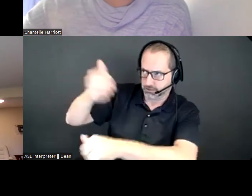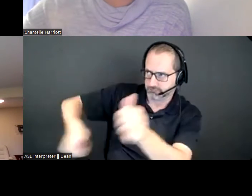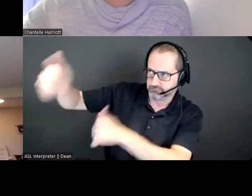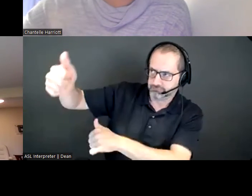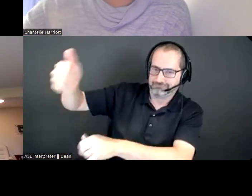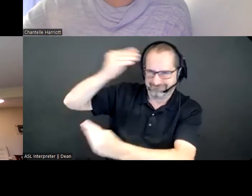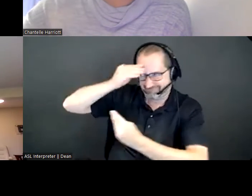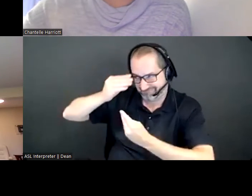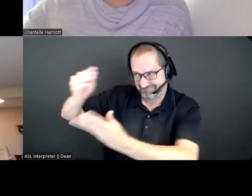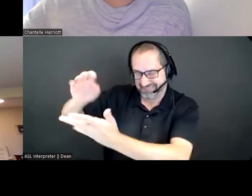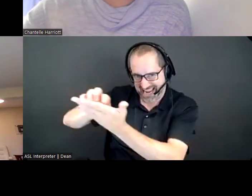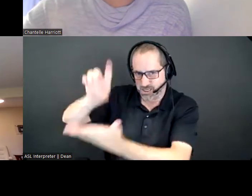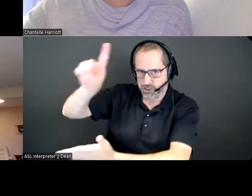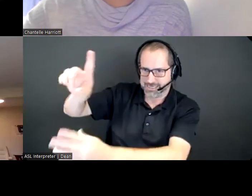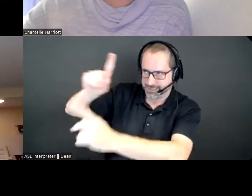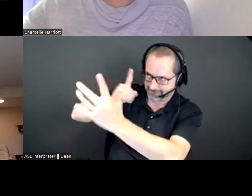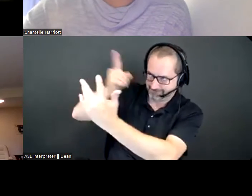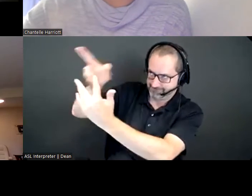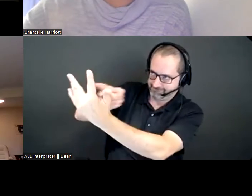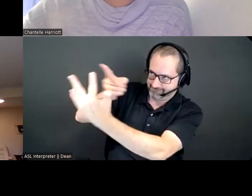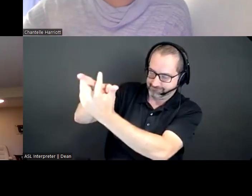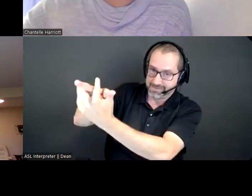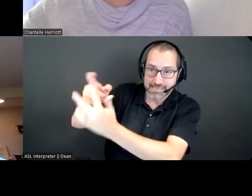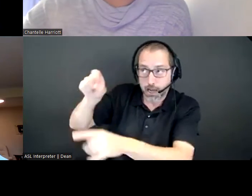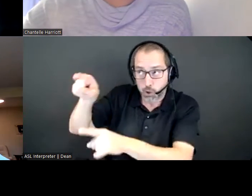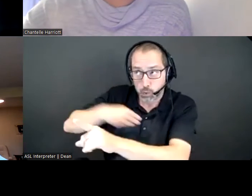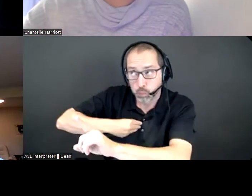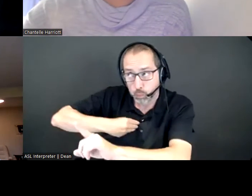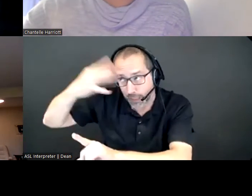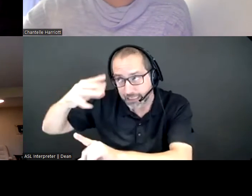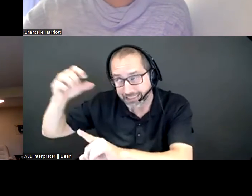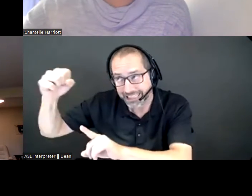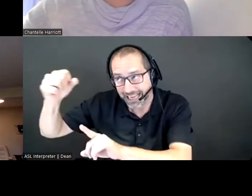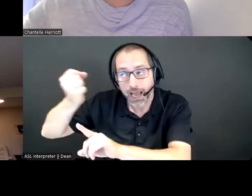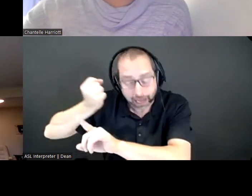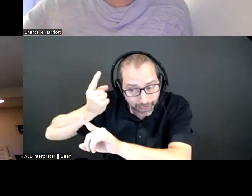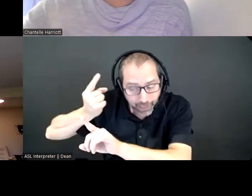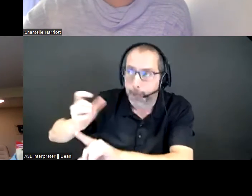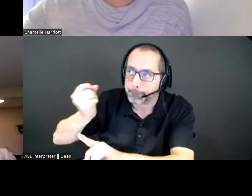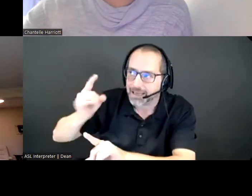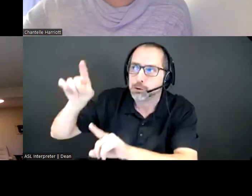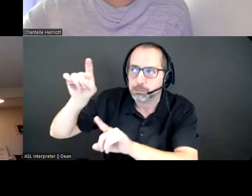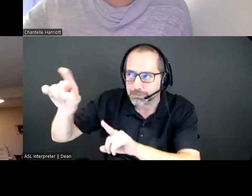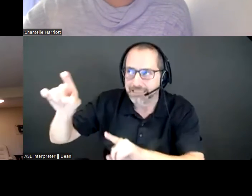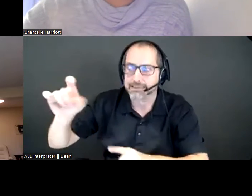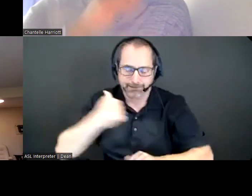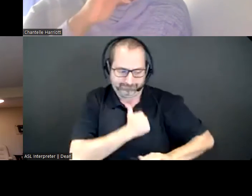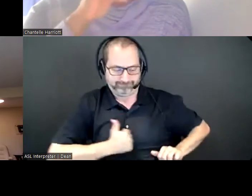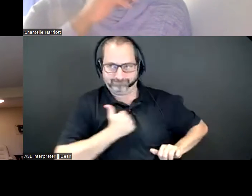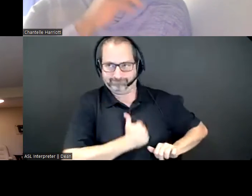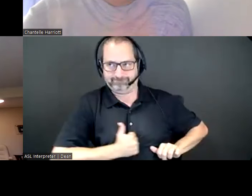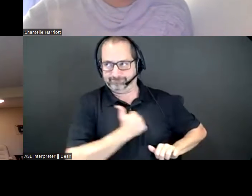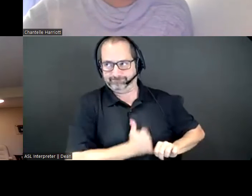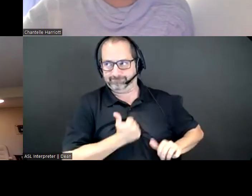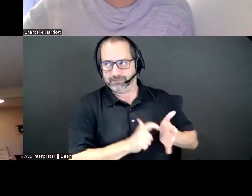educated that yes, you're white, but you need to make amends. You need to